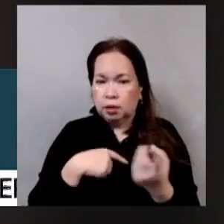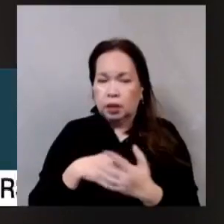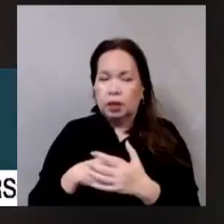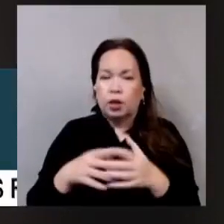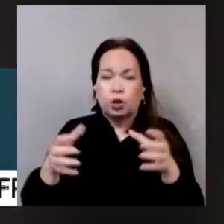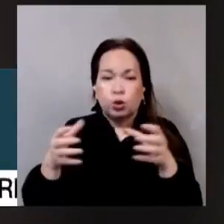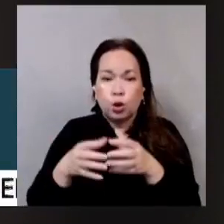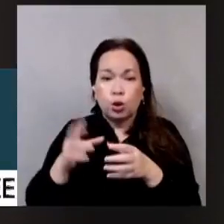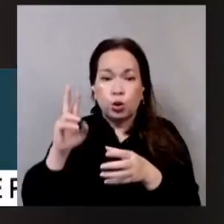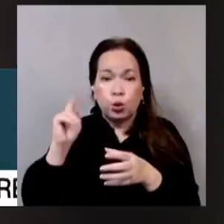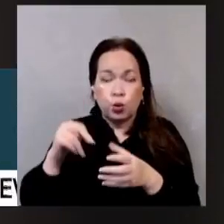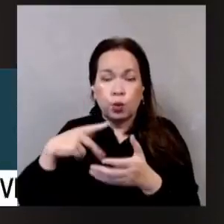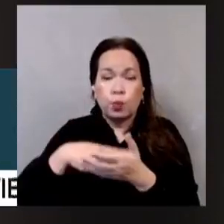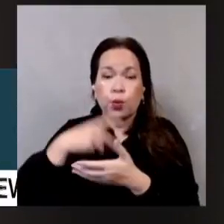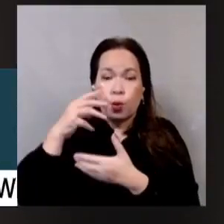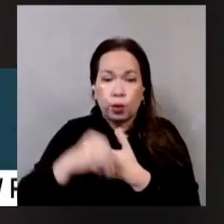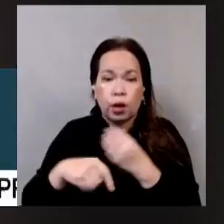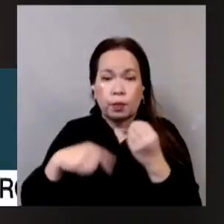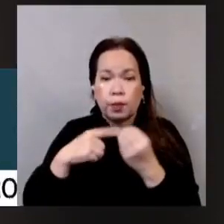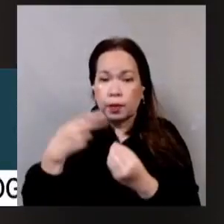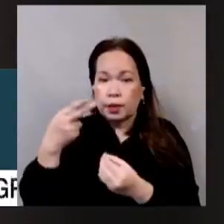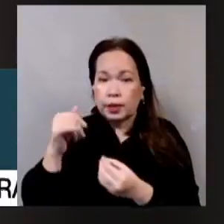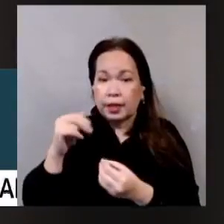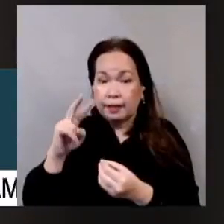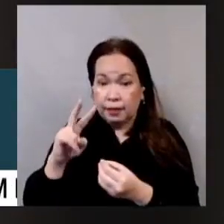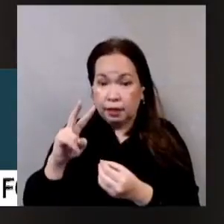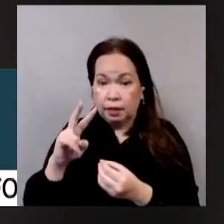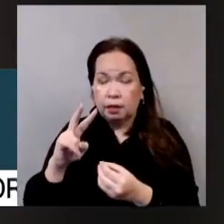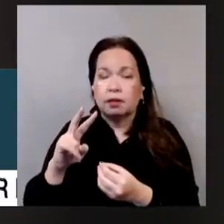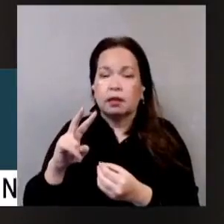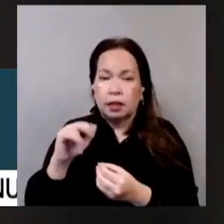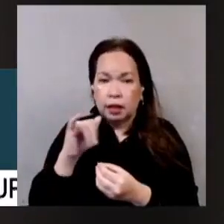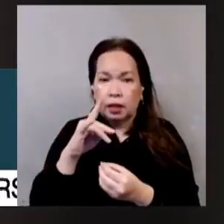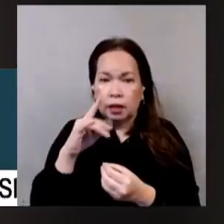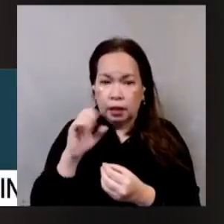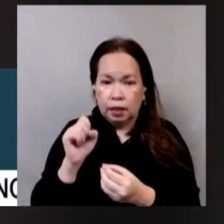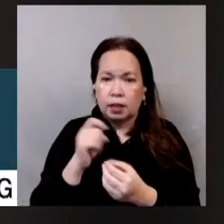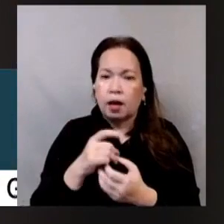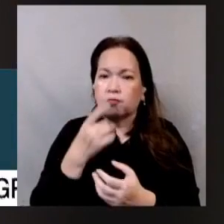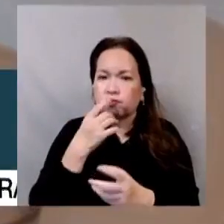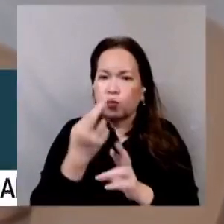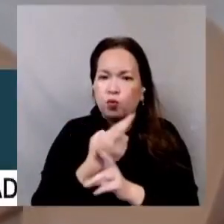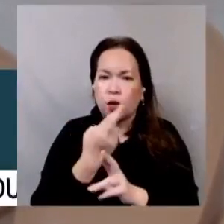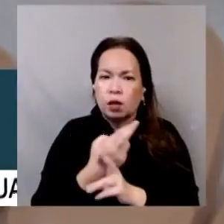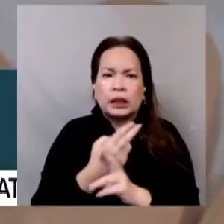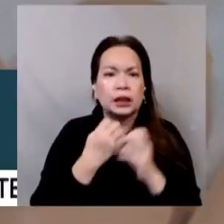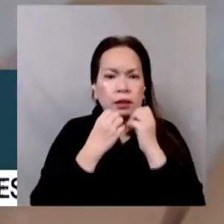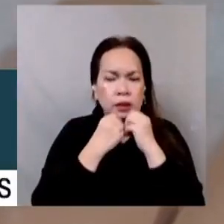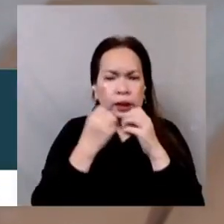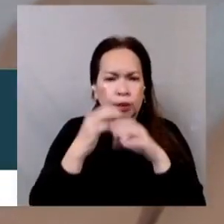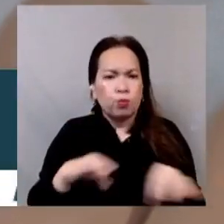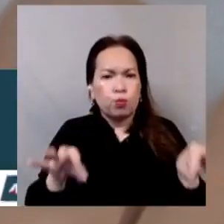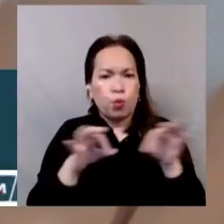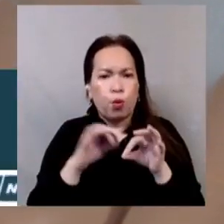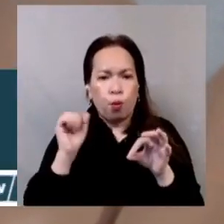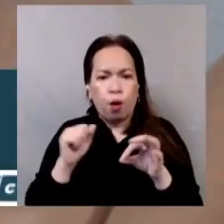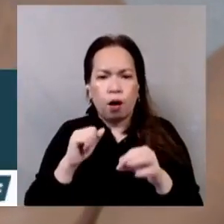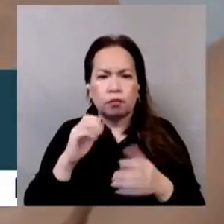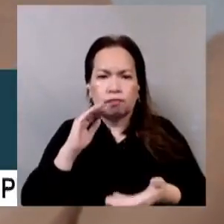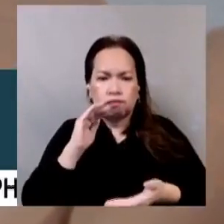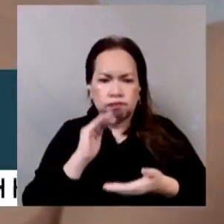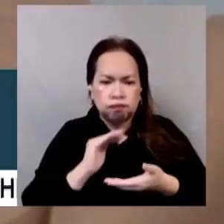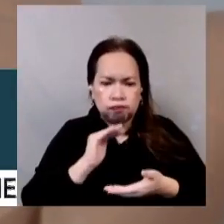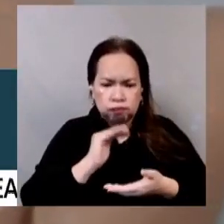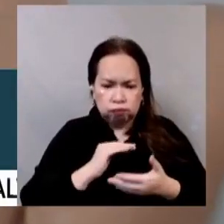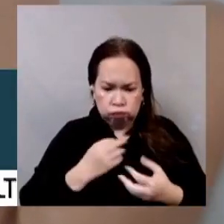on HIV/AIDS or UNAIDS says regular intake of ARVs is very important because it lowers and suppresses the viral